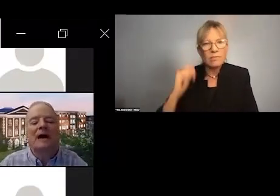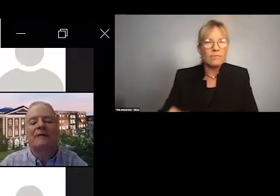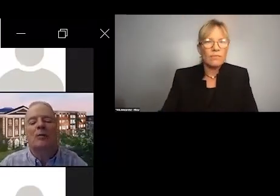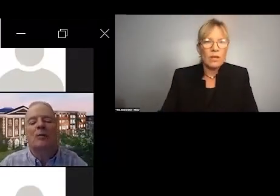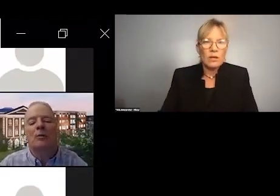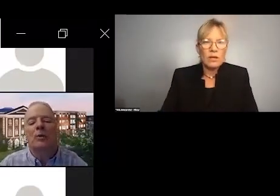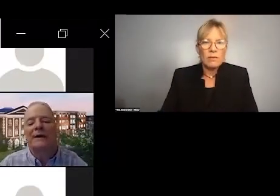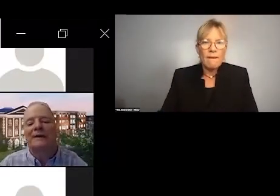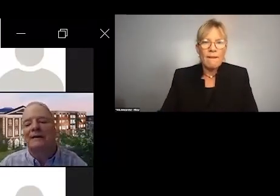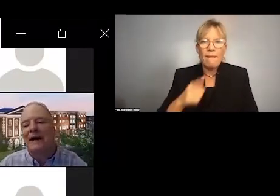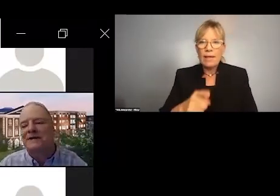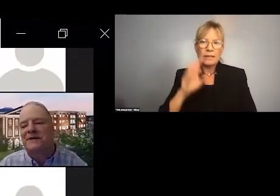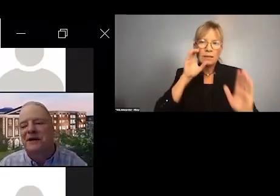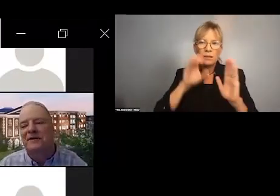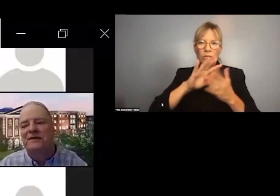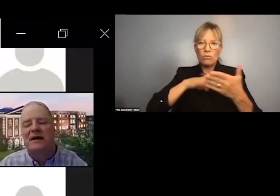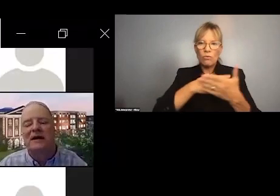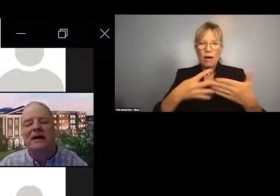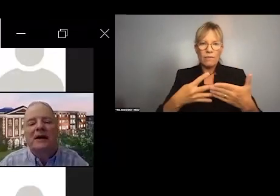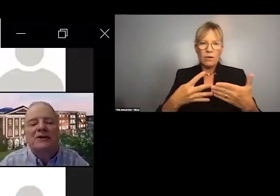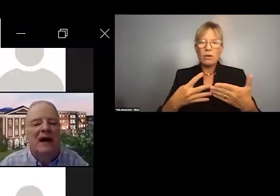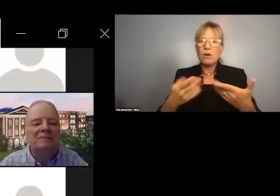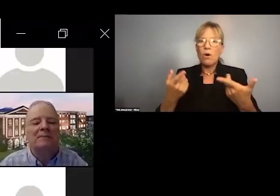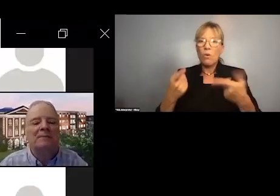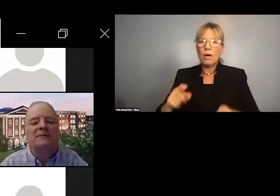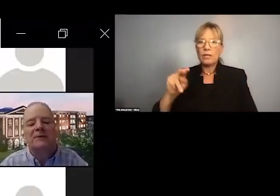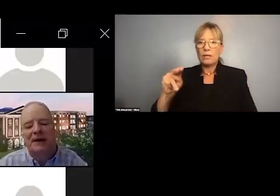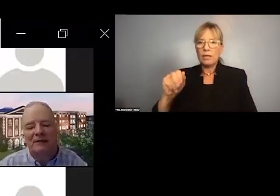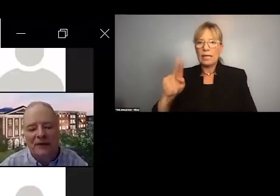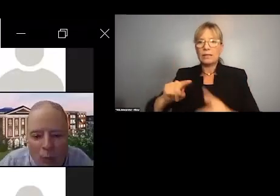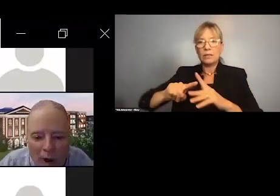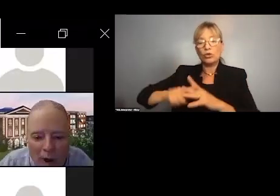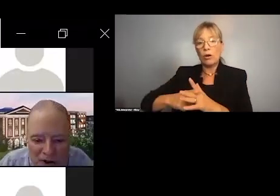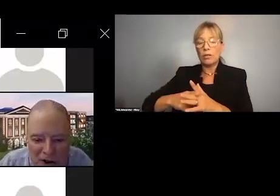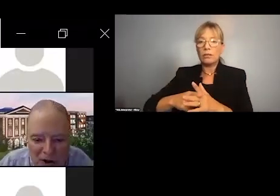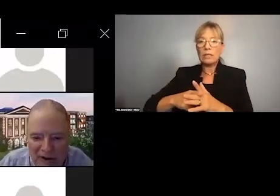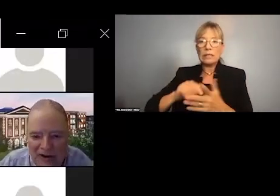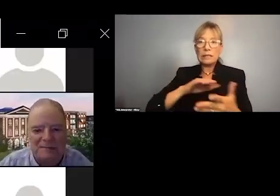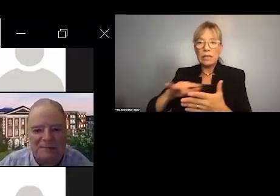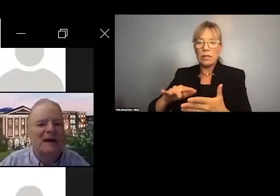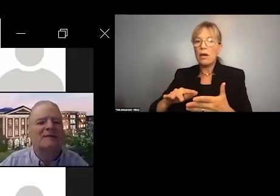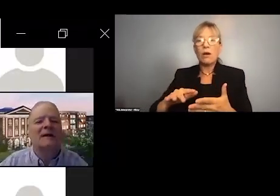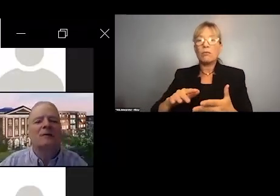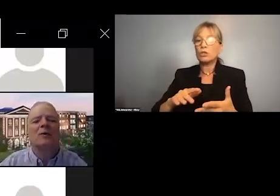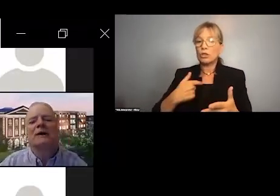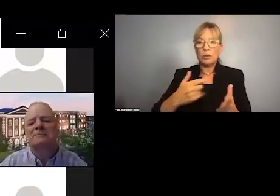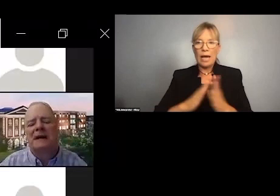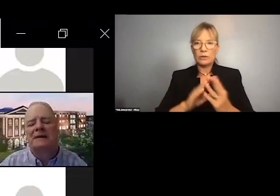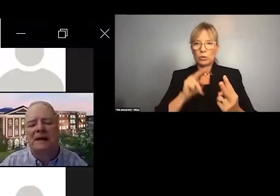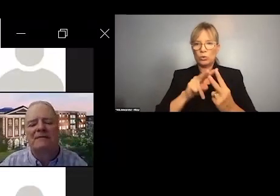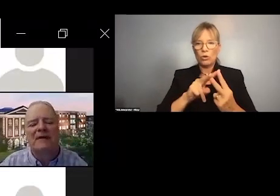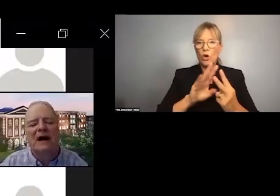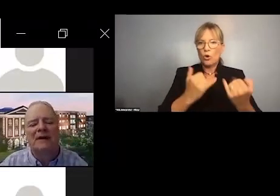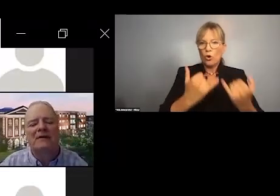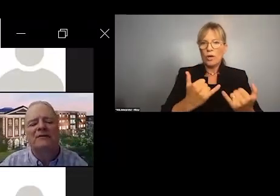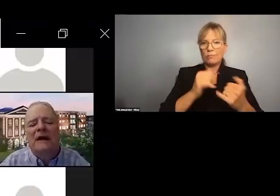So this graph, when Nancy started the study, she asked people two things. What is your current adjustment level and